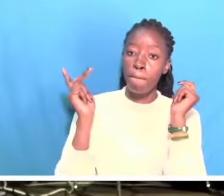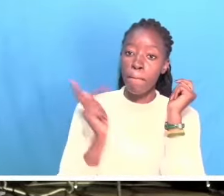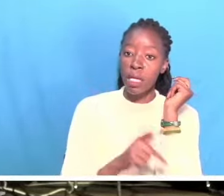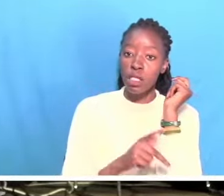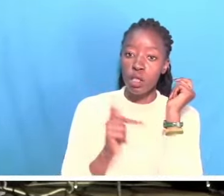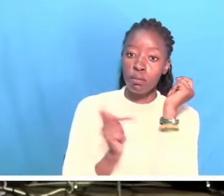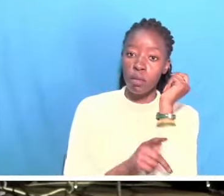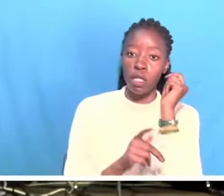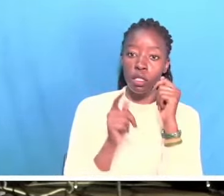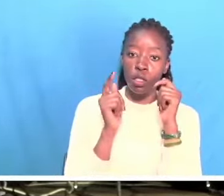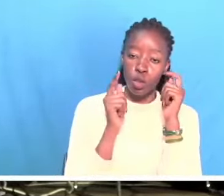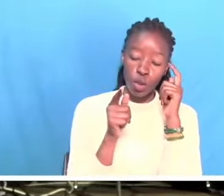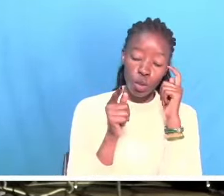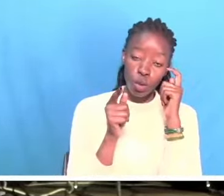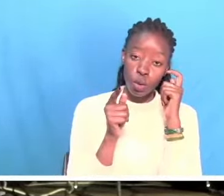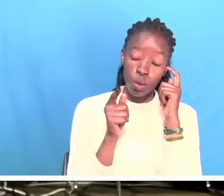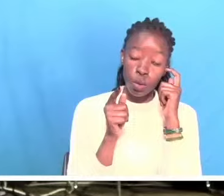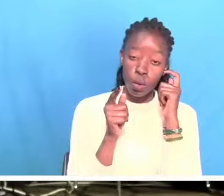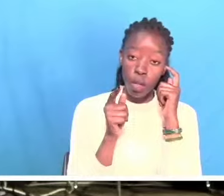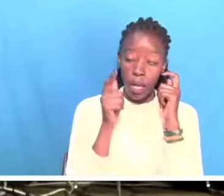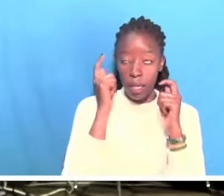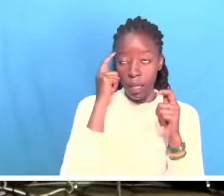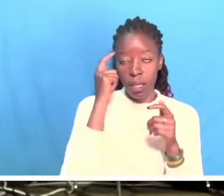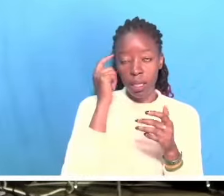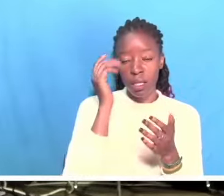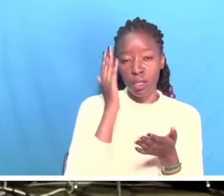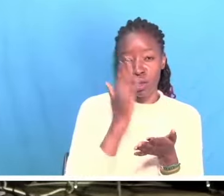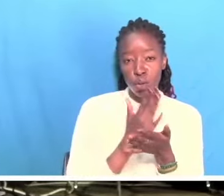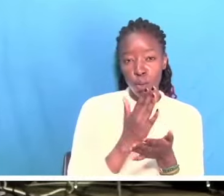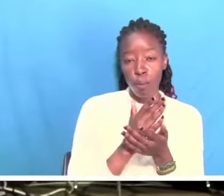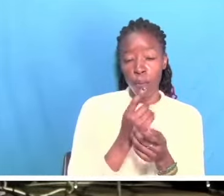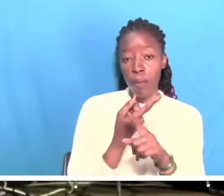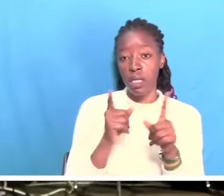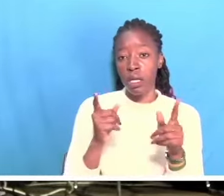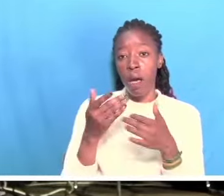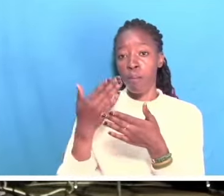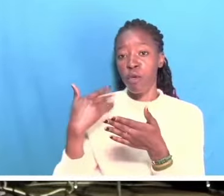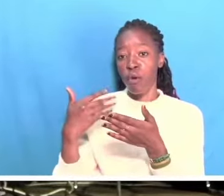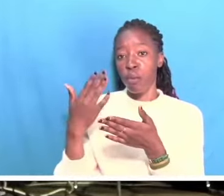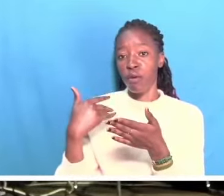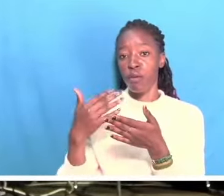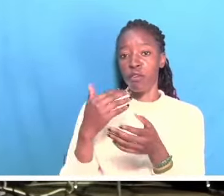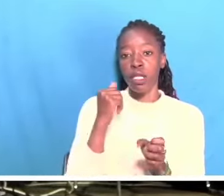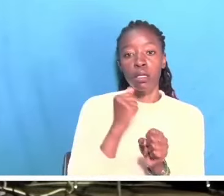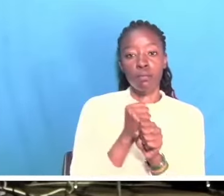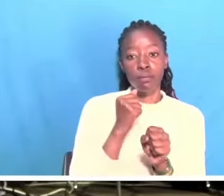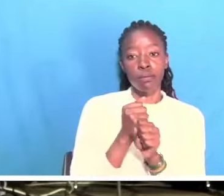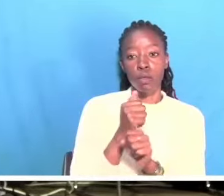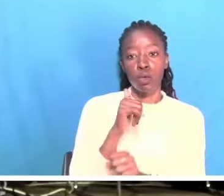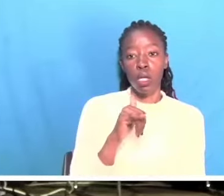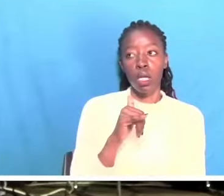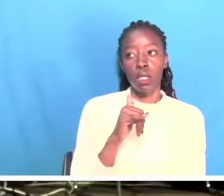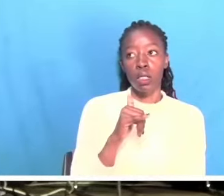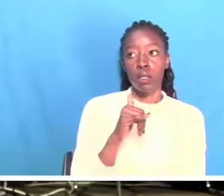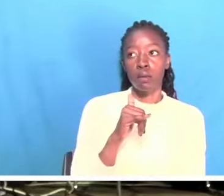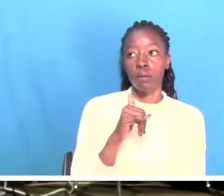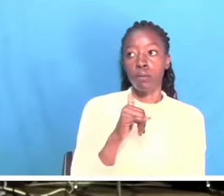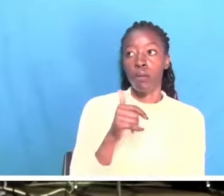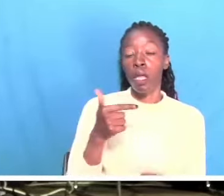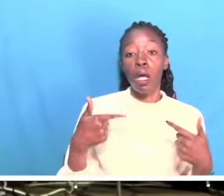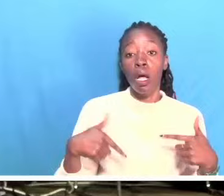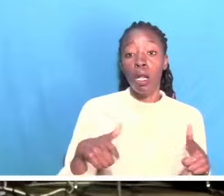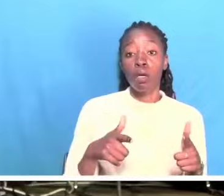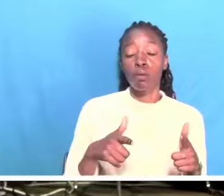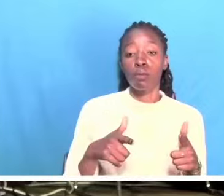out of you. I think they stopped doing that. They used to. Therefore, allow me to stop at